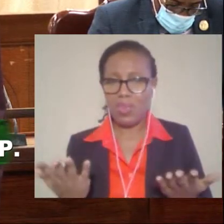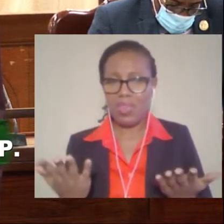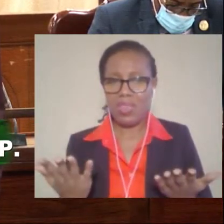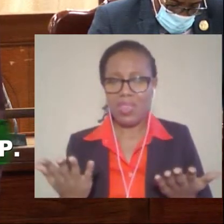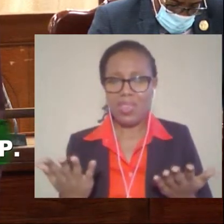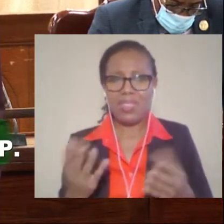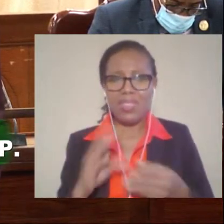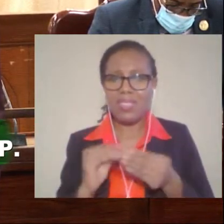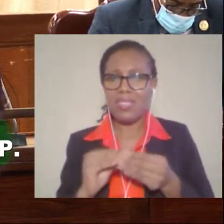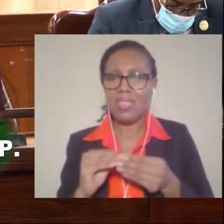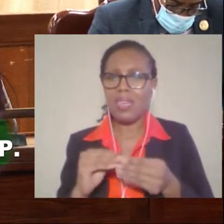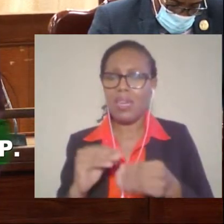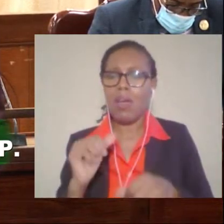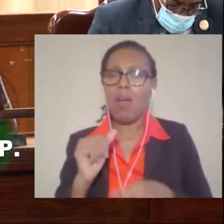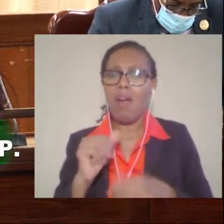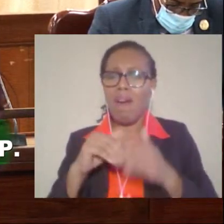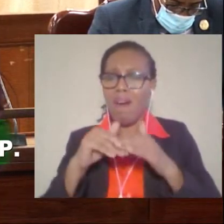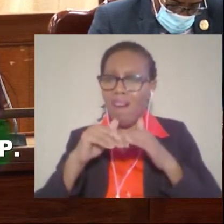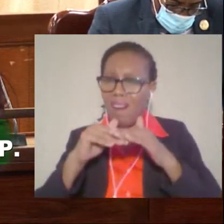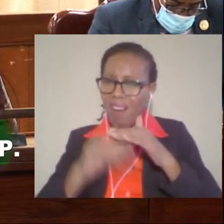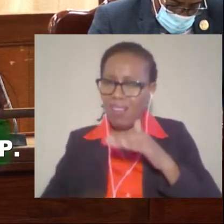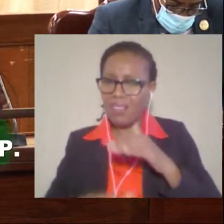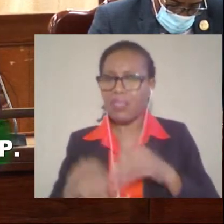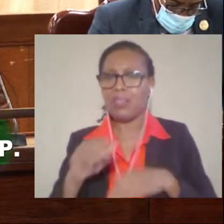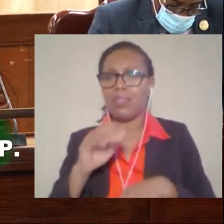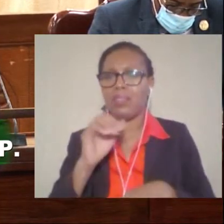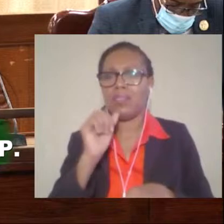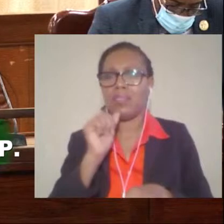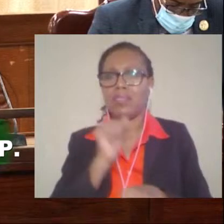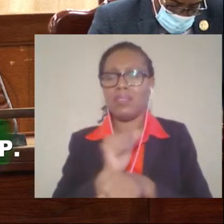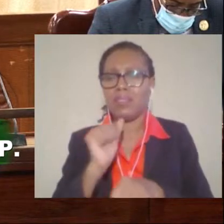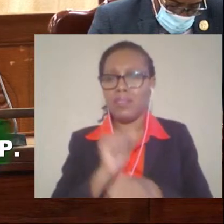Underemployment is a great scourge in Barbados.